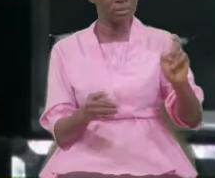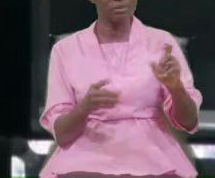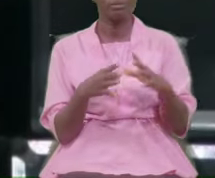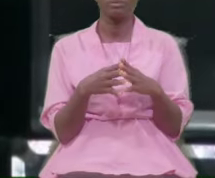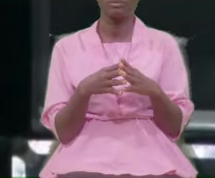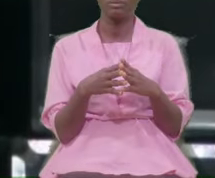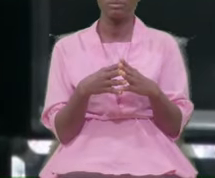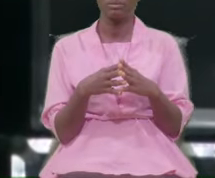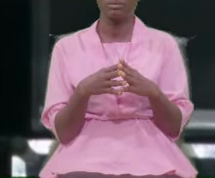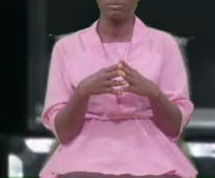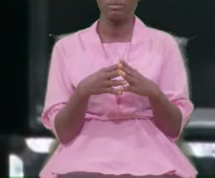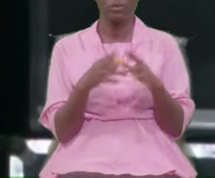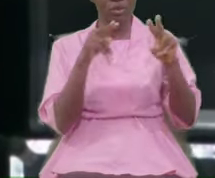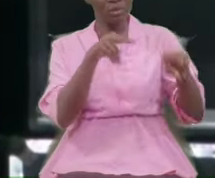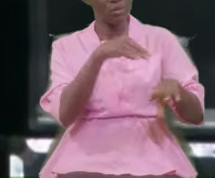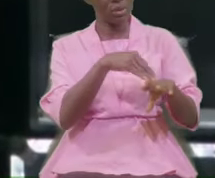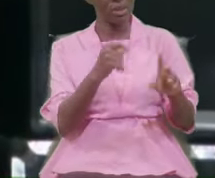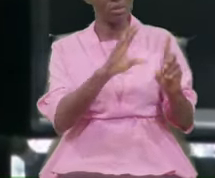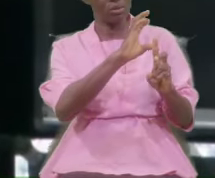cans of